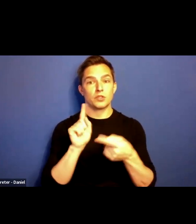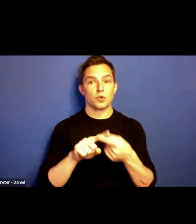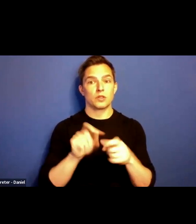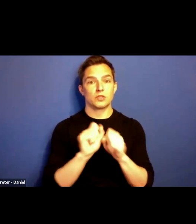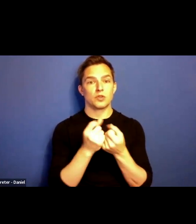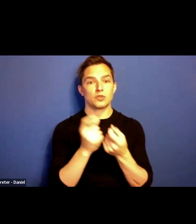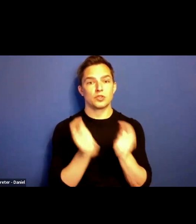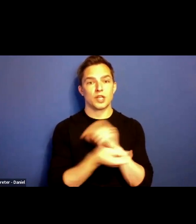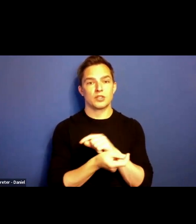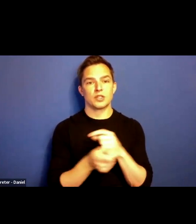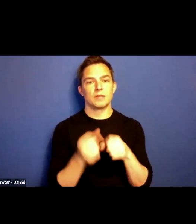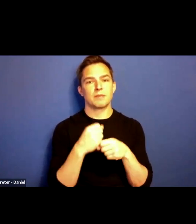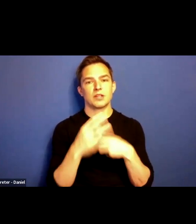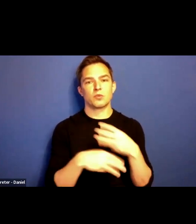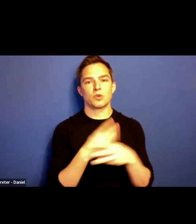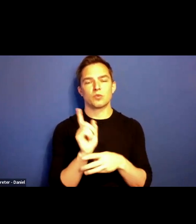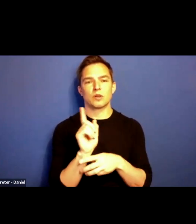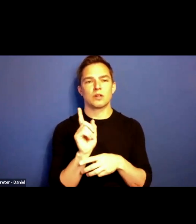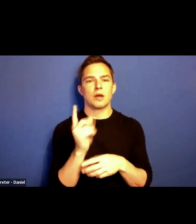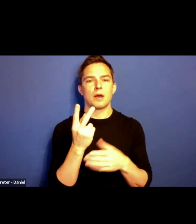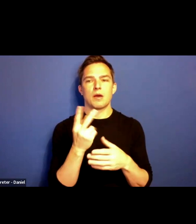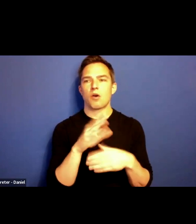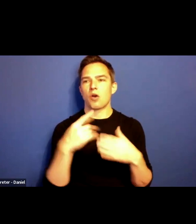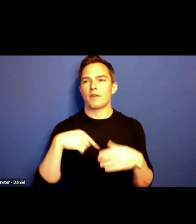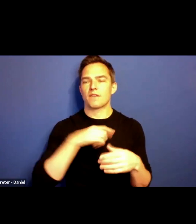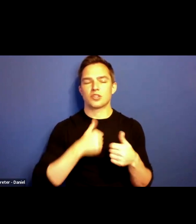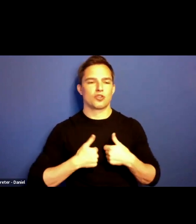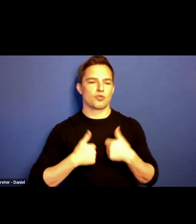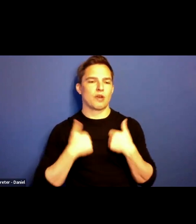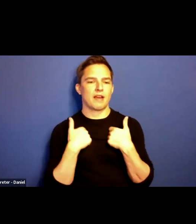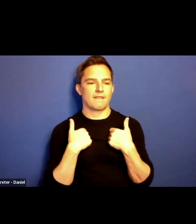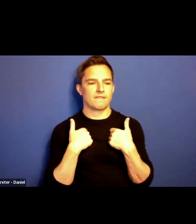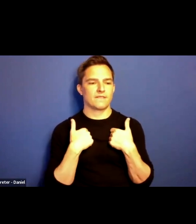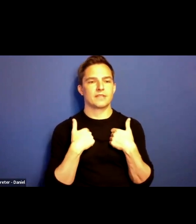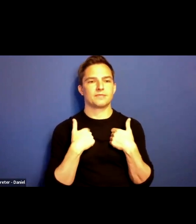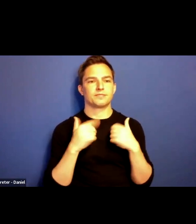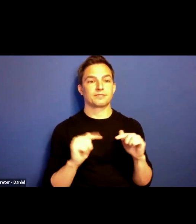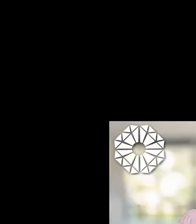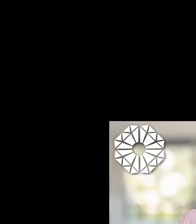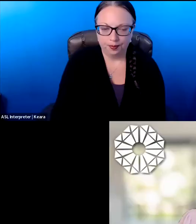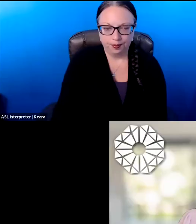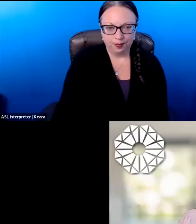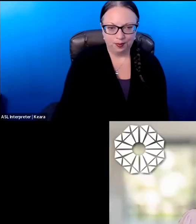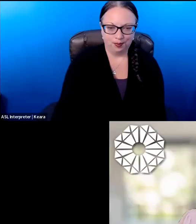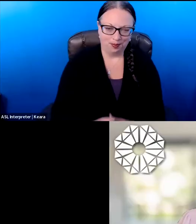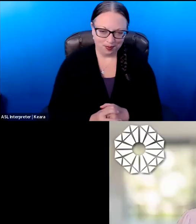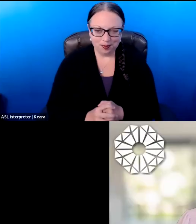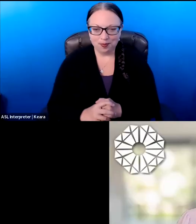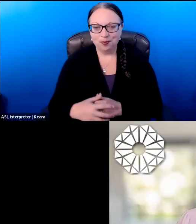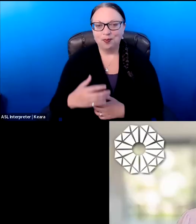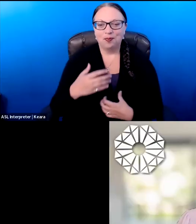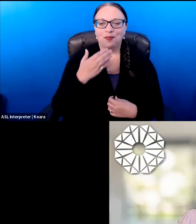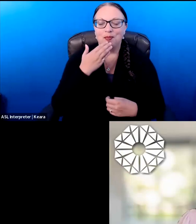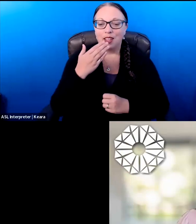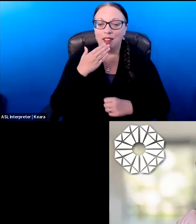a world where we all thrive. I would also like to thank our amazing NRCV staff who